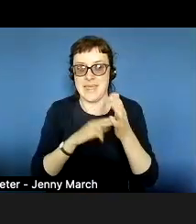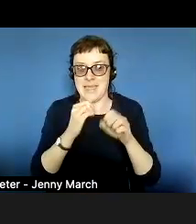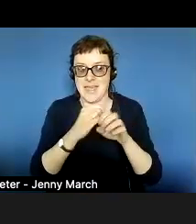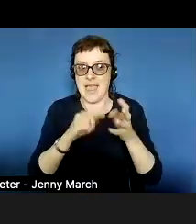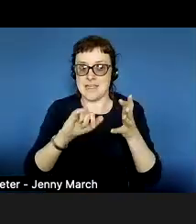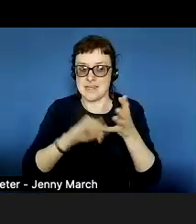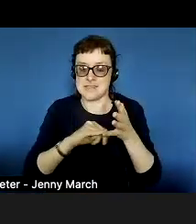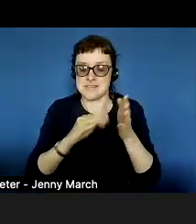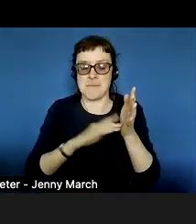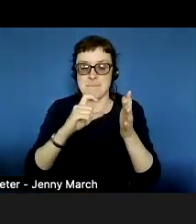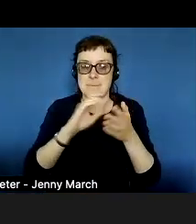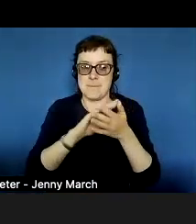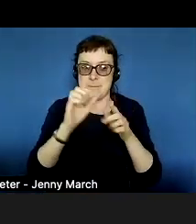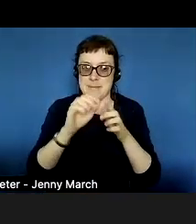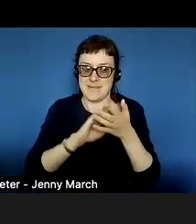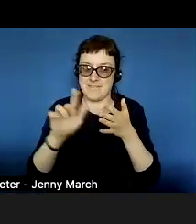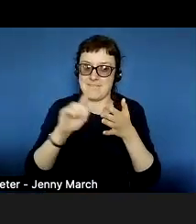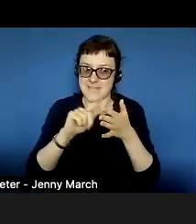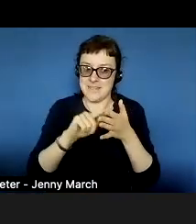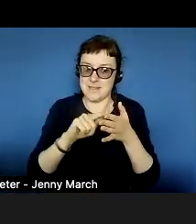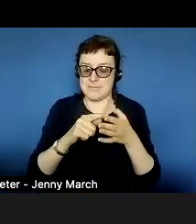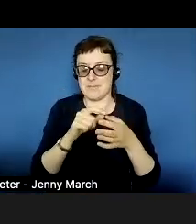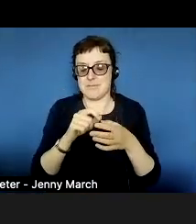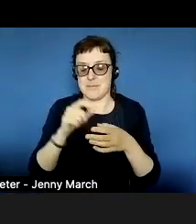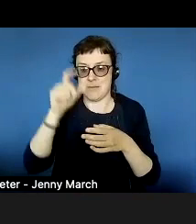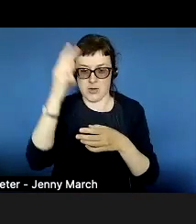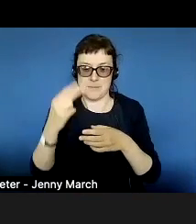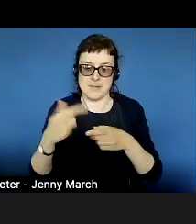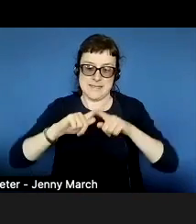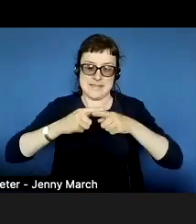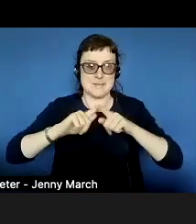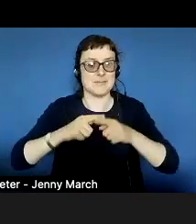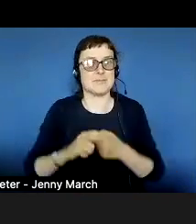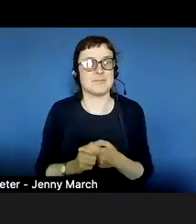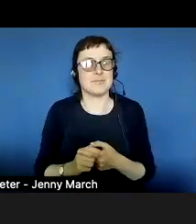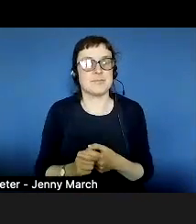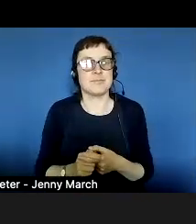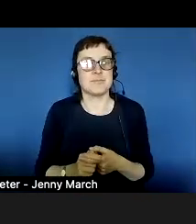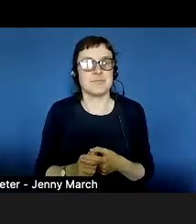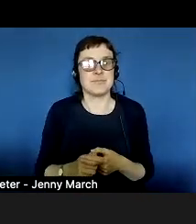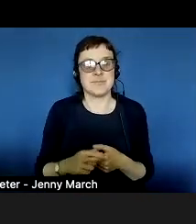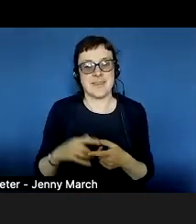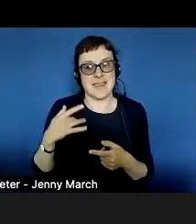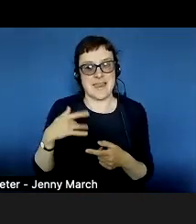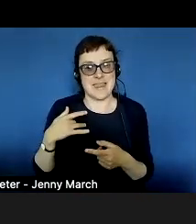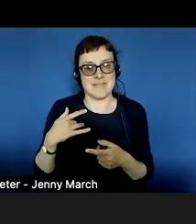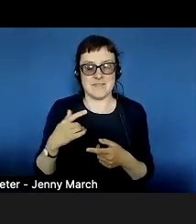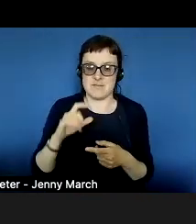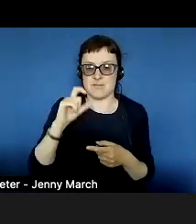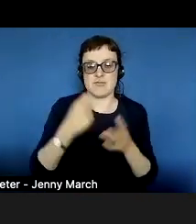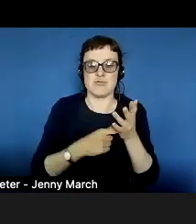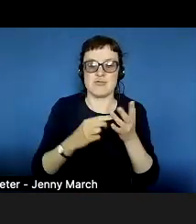who's really inspired my practice. And he lived on a croft or